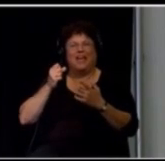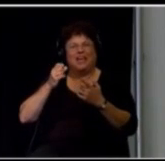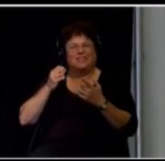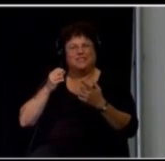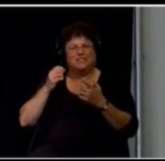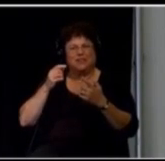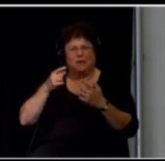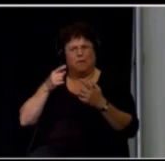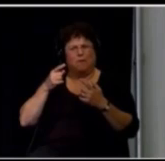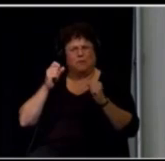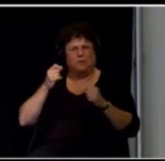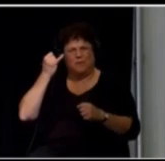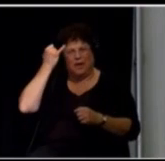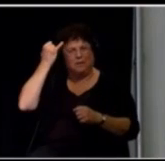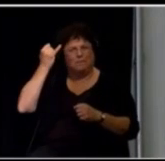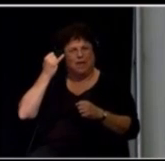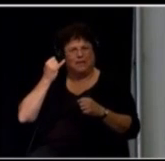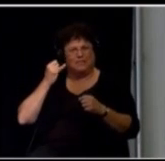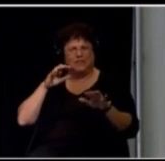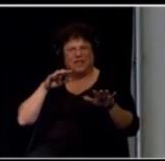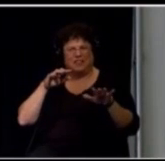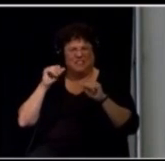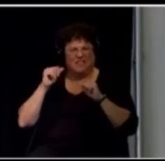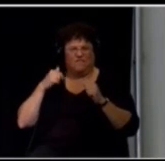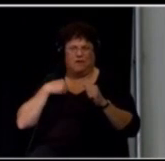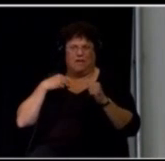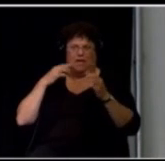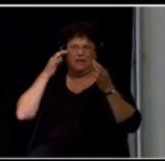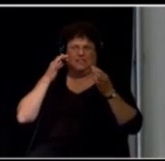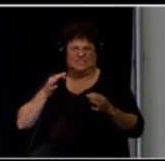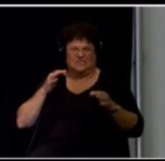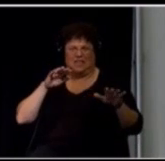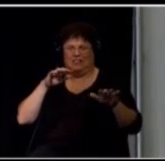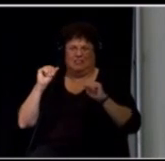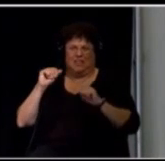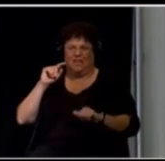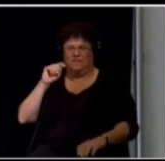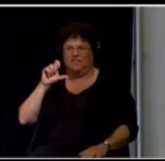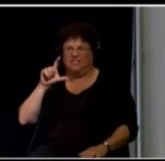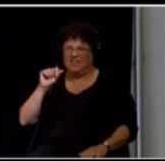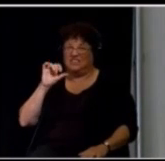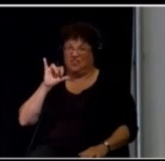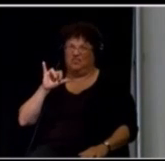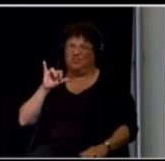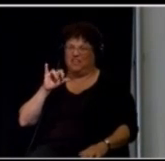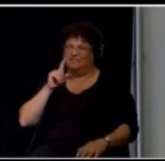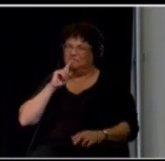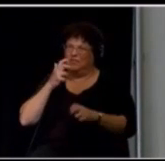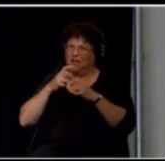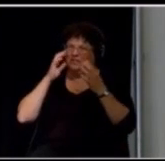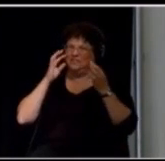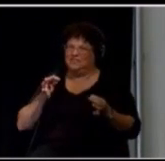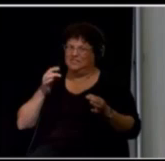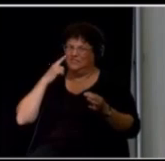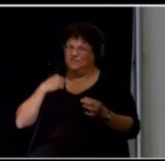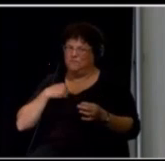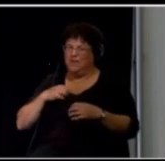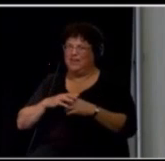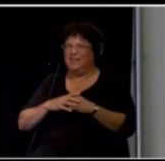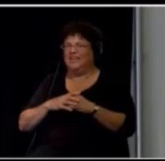So as you can imagine, making that decision to leave Tesla has been really hard for